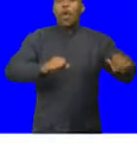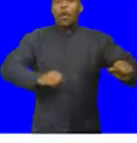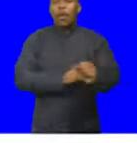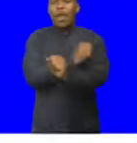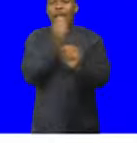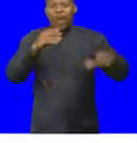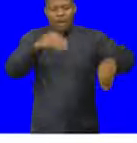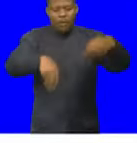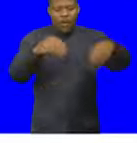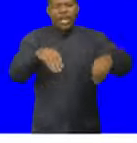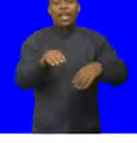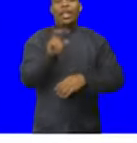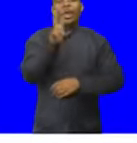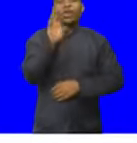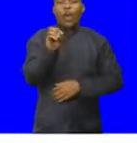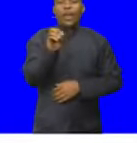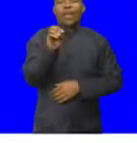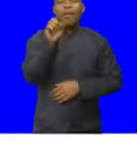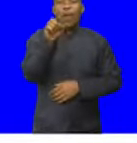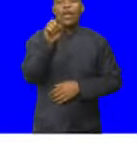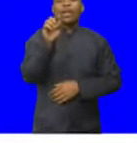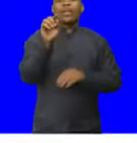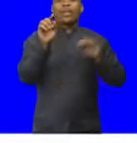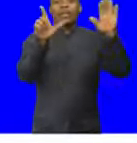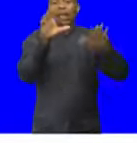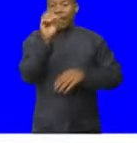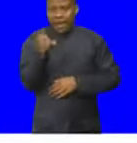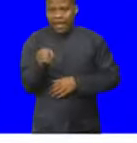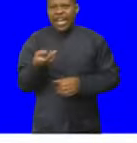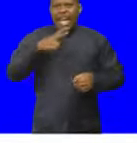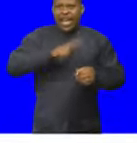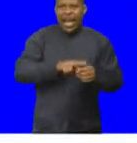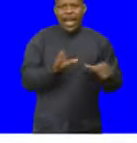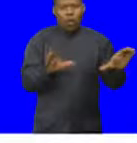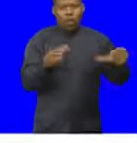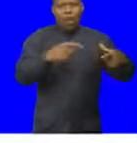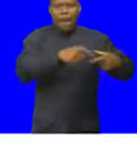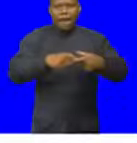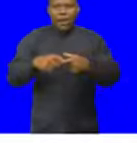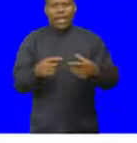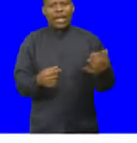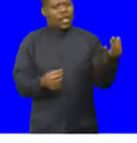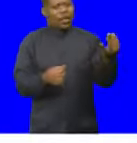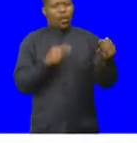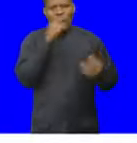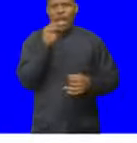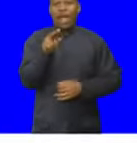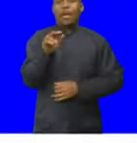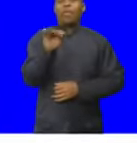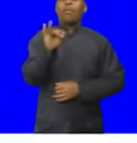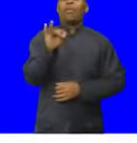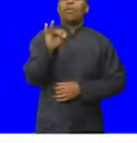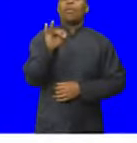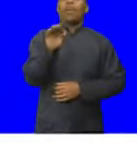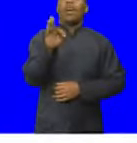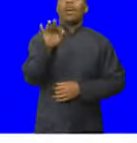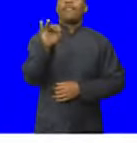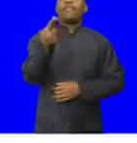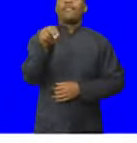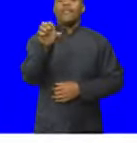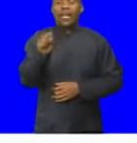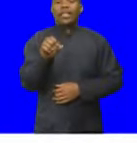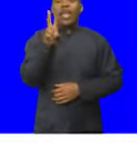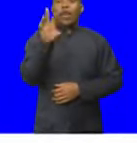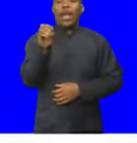langu 20.7%. Licembu lelilandzele kube yi-The Finns nga 20.1%. Kanze ke